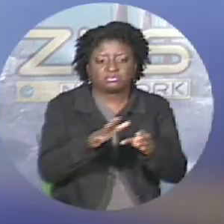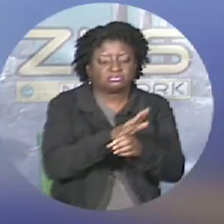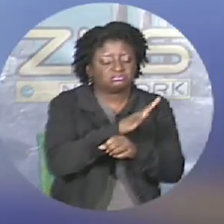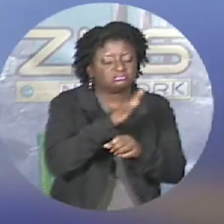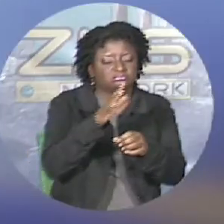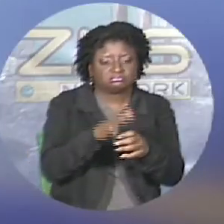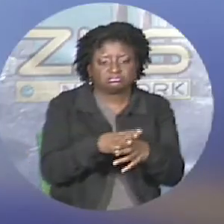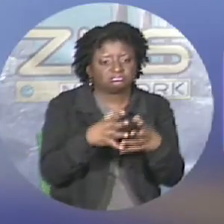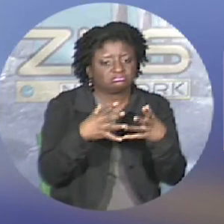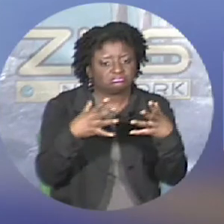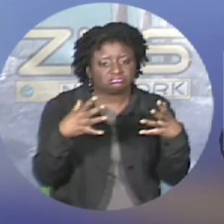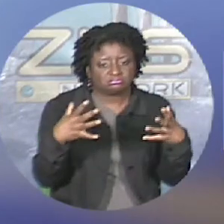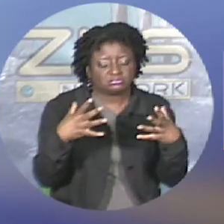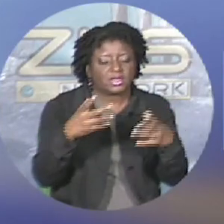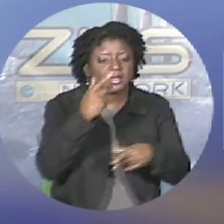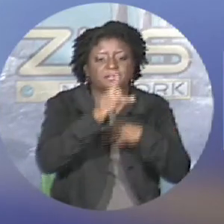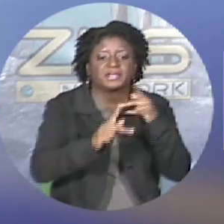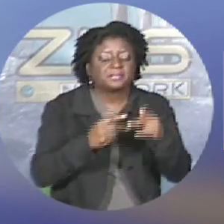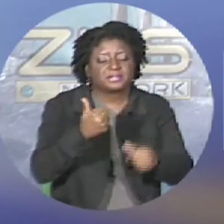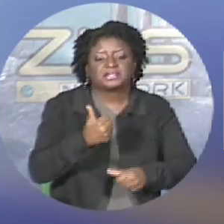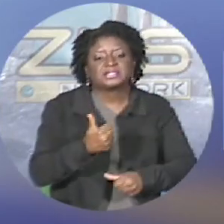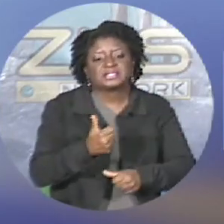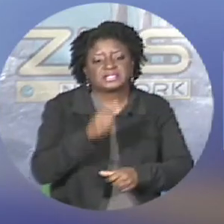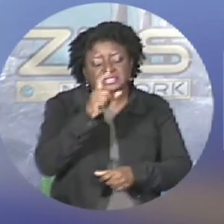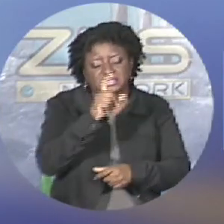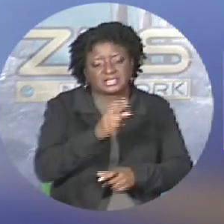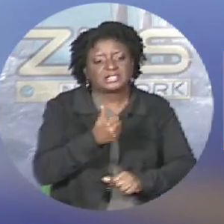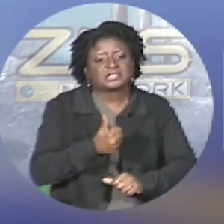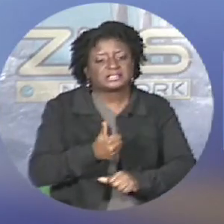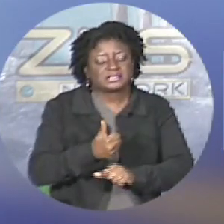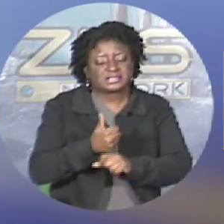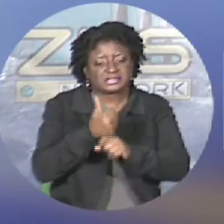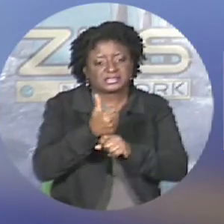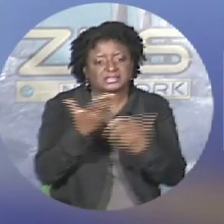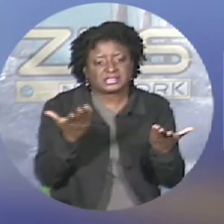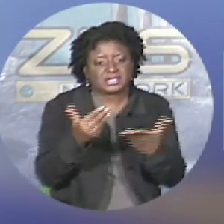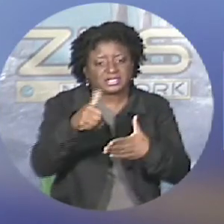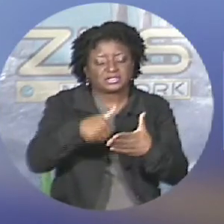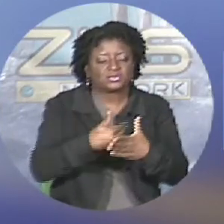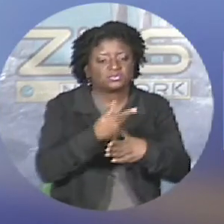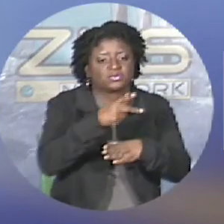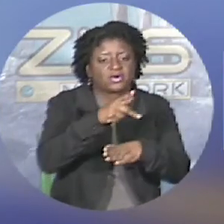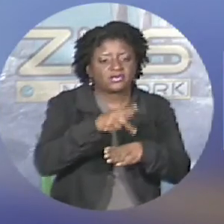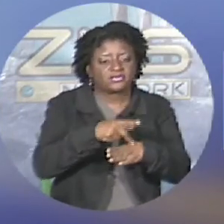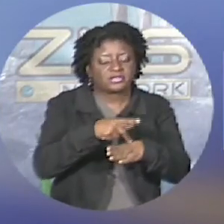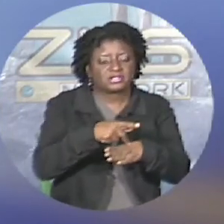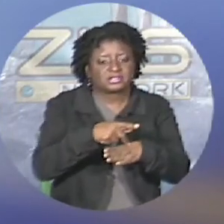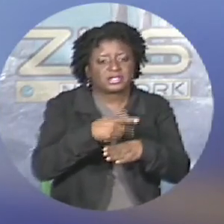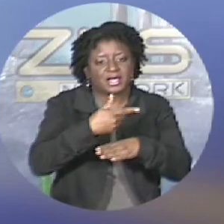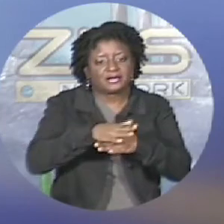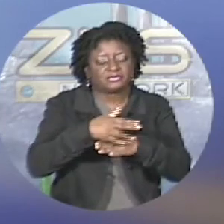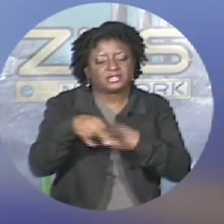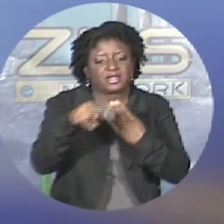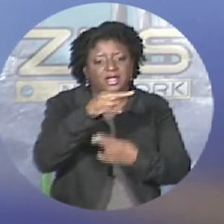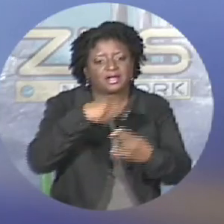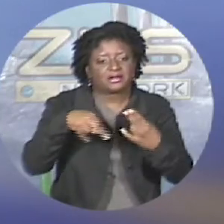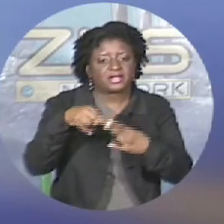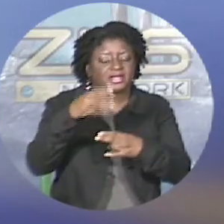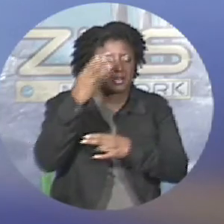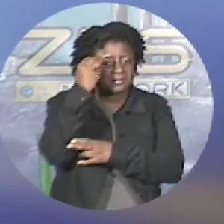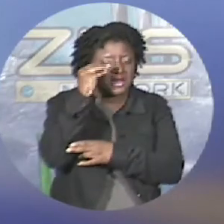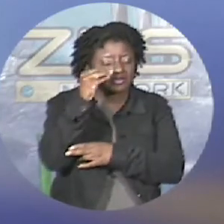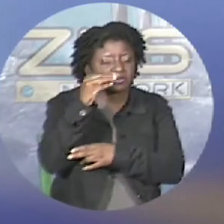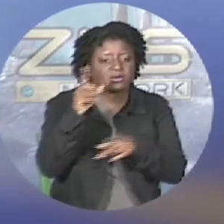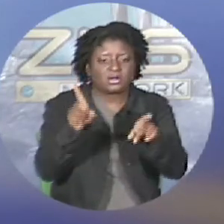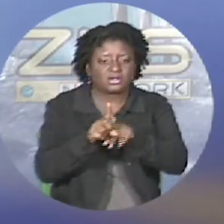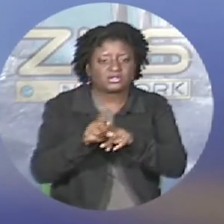needing assistance here in New Providence following the devastation of Hurricane Matthew, combined with reports of difficulty getting assistance in a timely